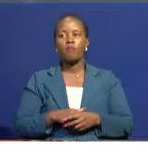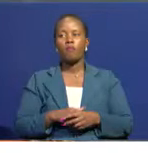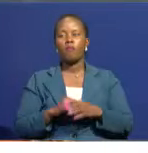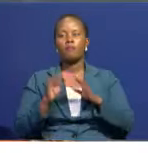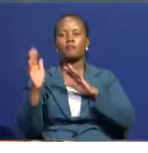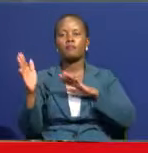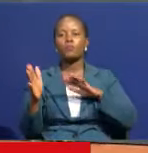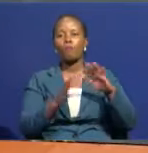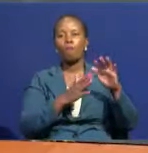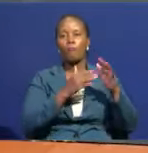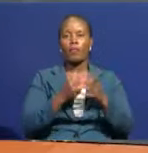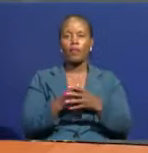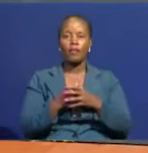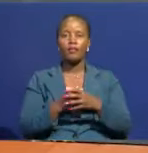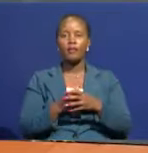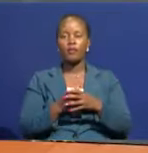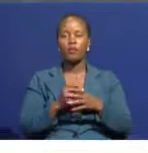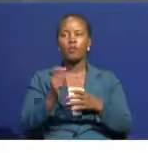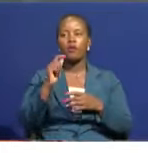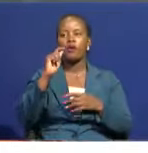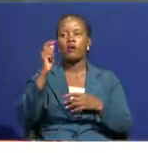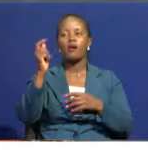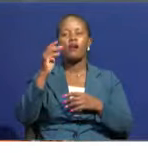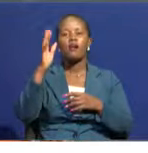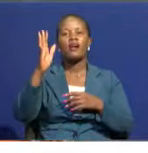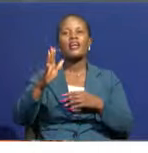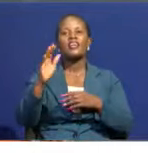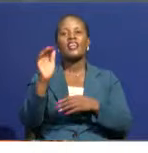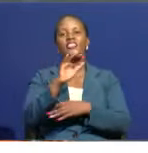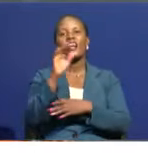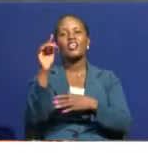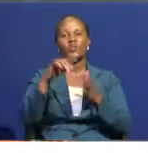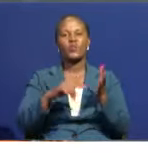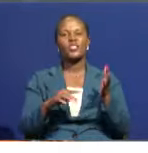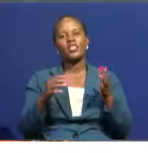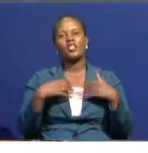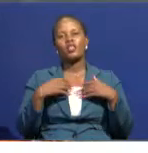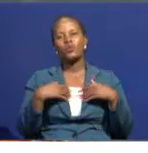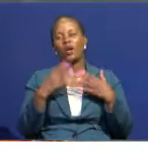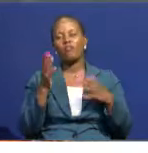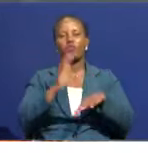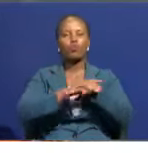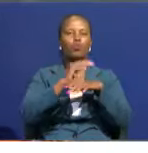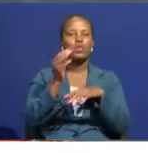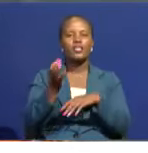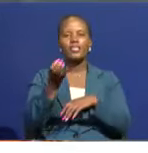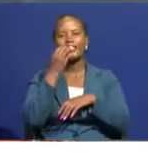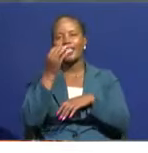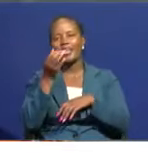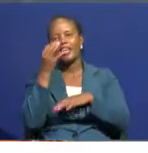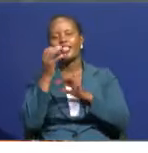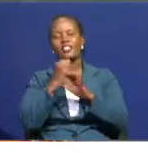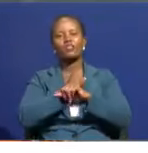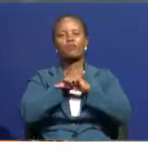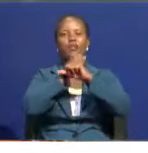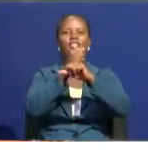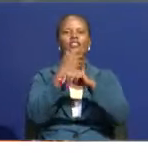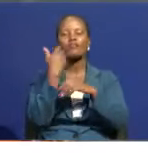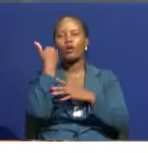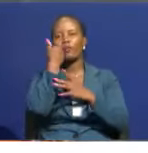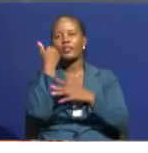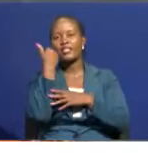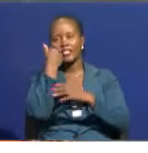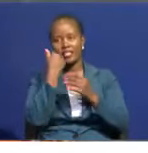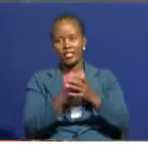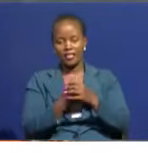Still on health matters, Kenyans have been urged to adopt proper dietary habits to avert preventable disease. Eye specialist